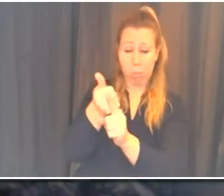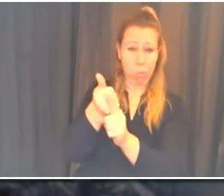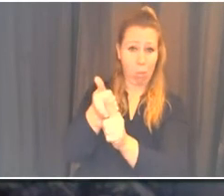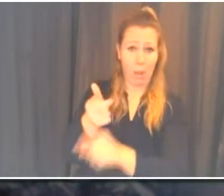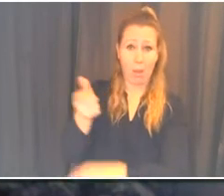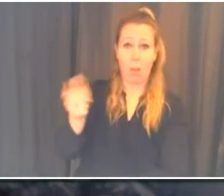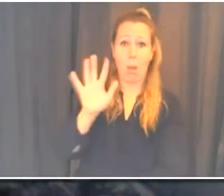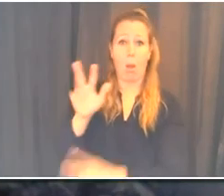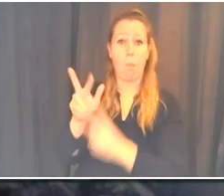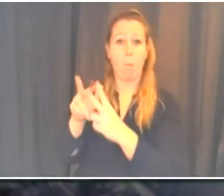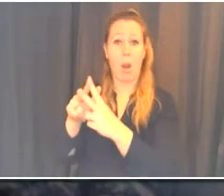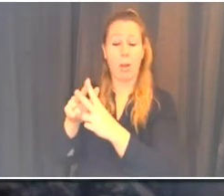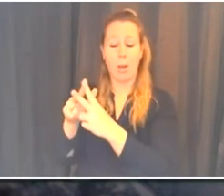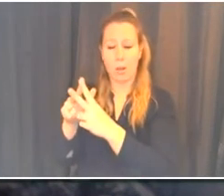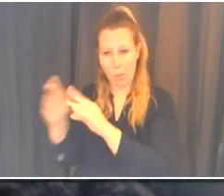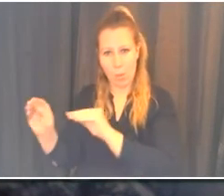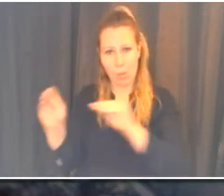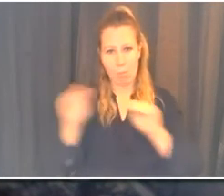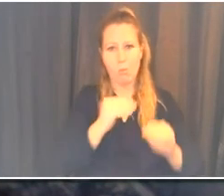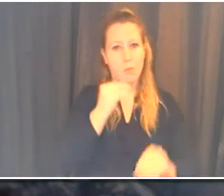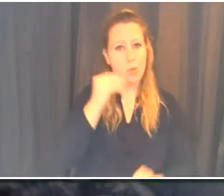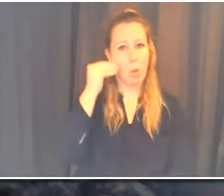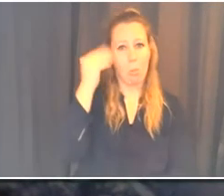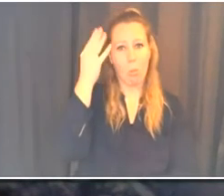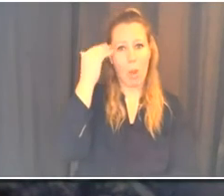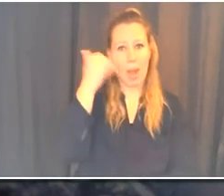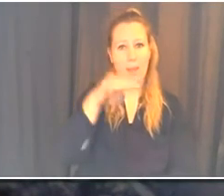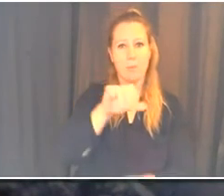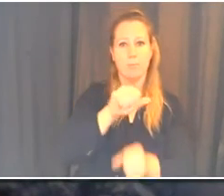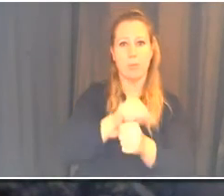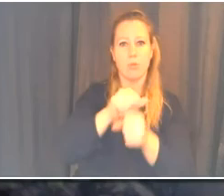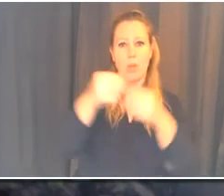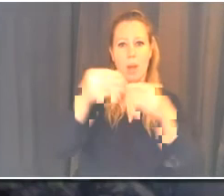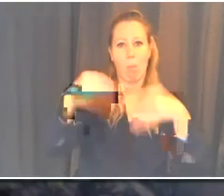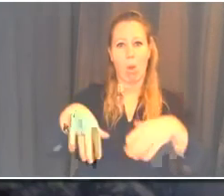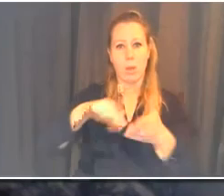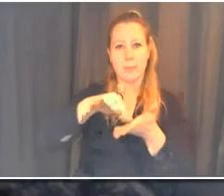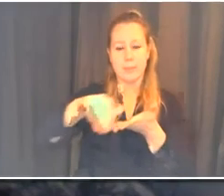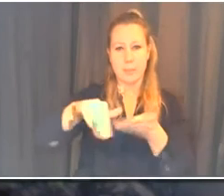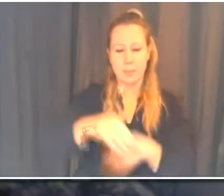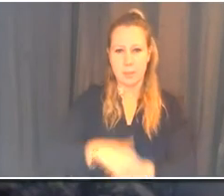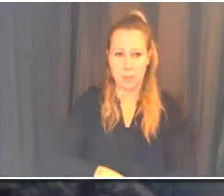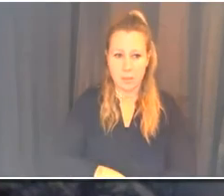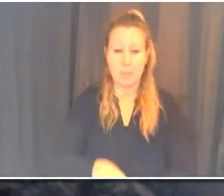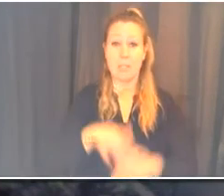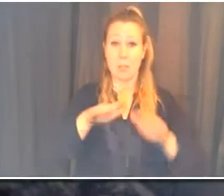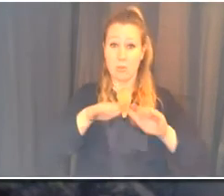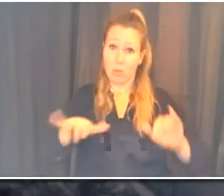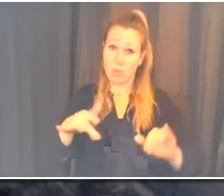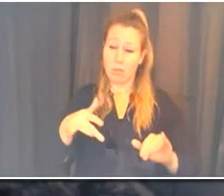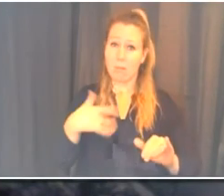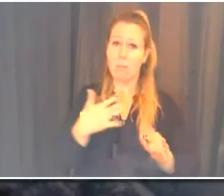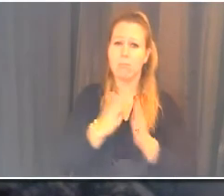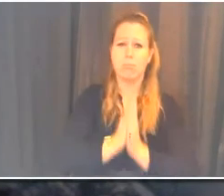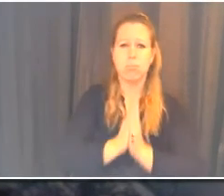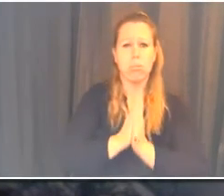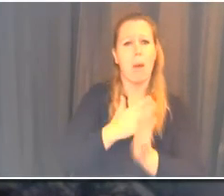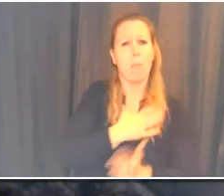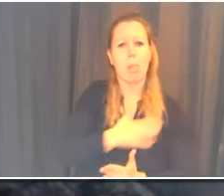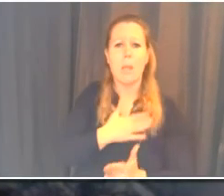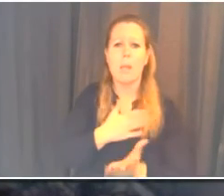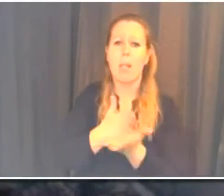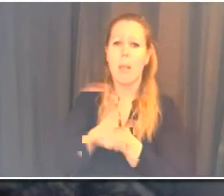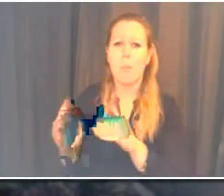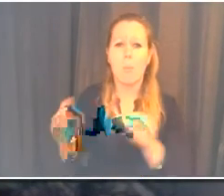compelled to let him return during this time life during quarantine has been tense painful and frightening for Maria her abuser forced her to quit her